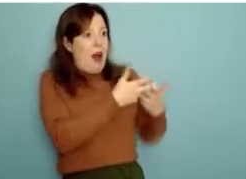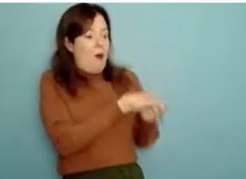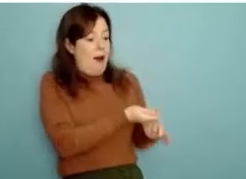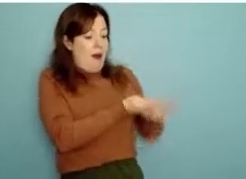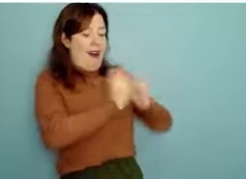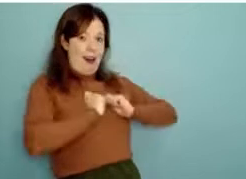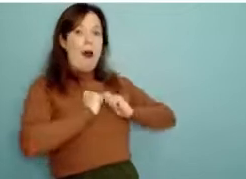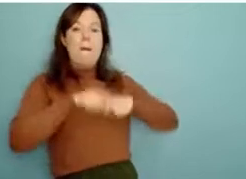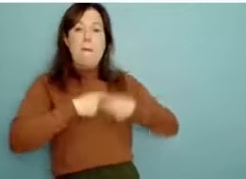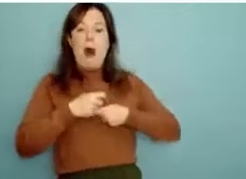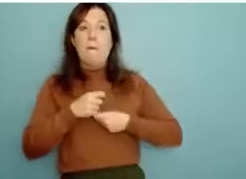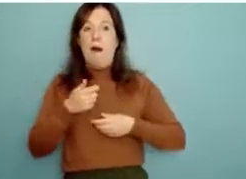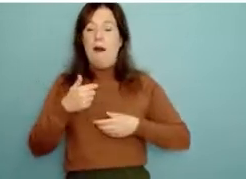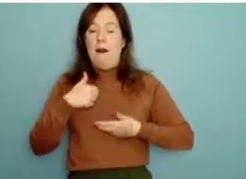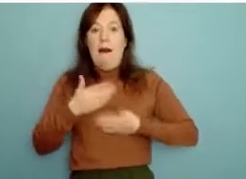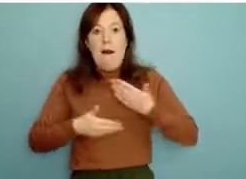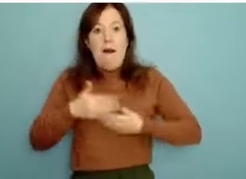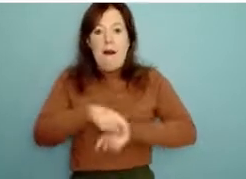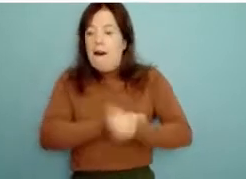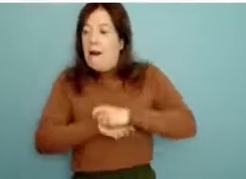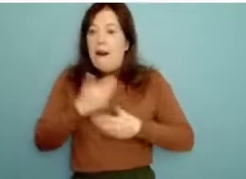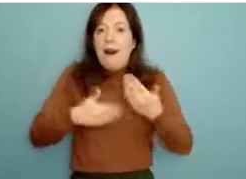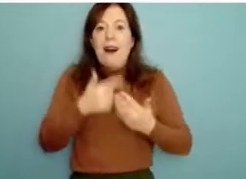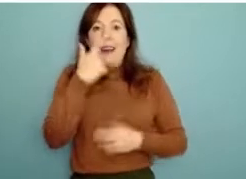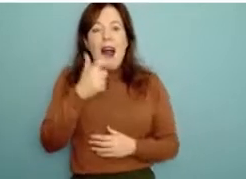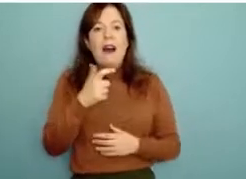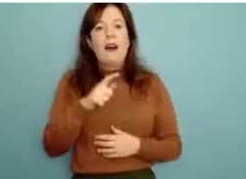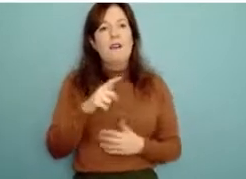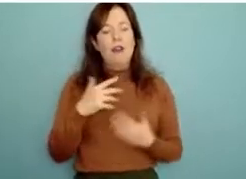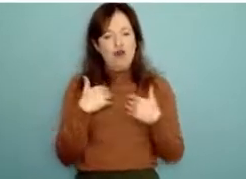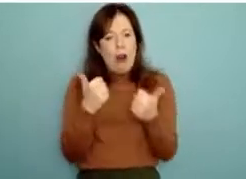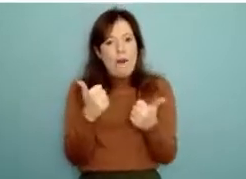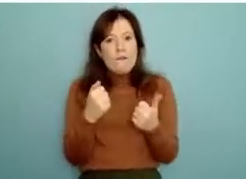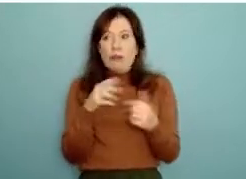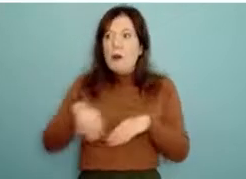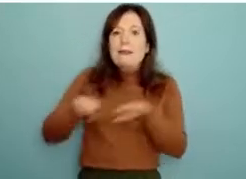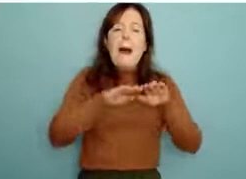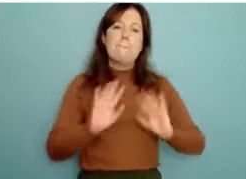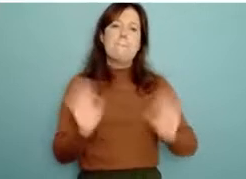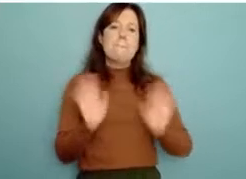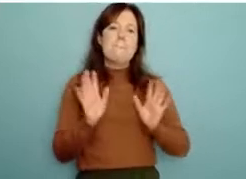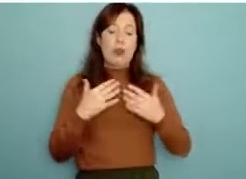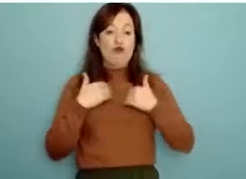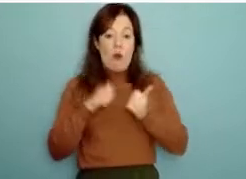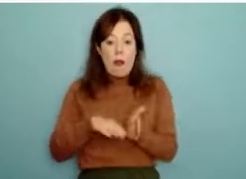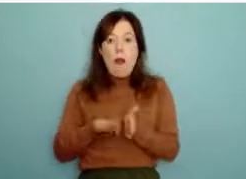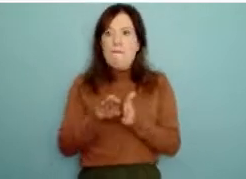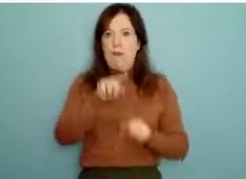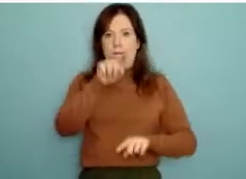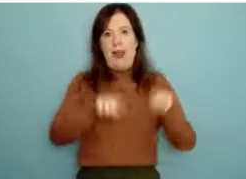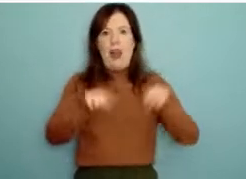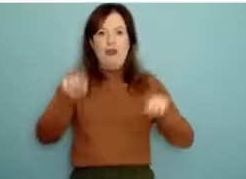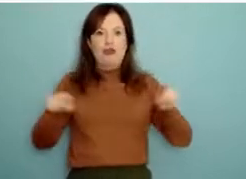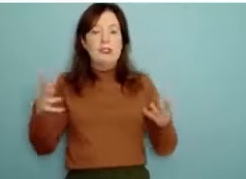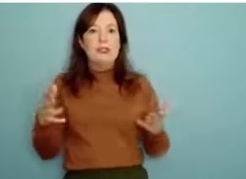We're all individuals with different feelings of what recovery is to us. Recovery to me is not a 6 on a piece of